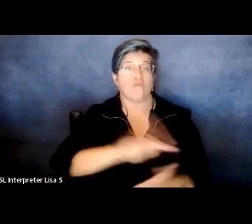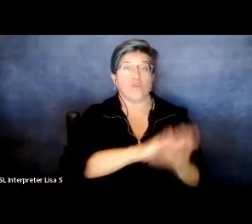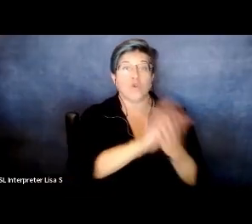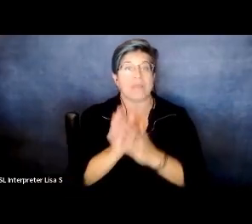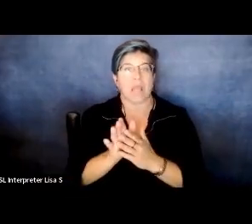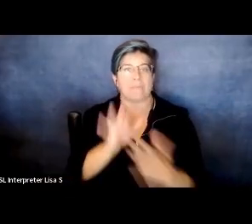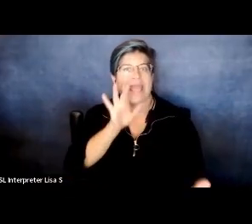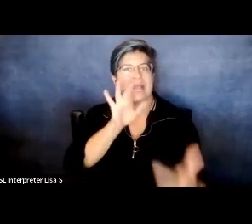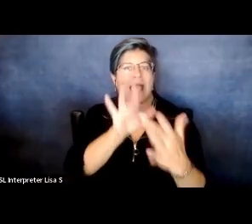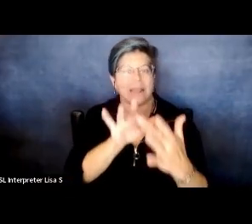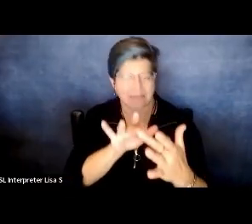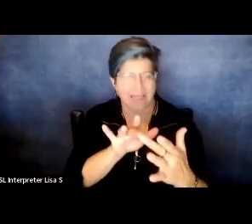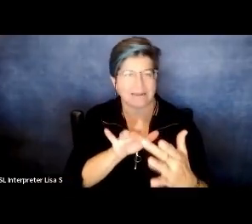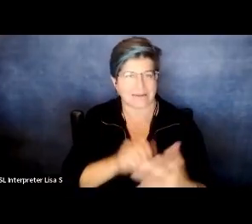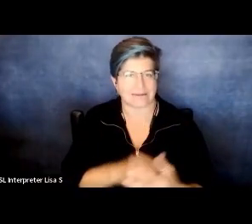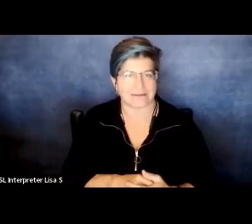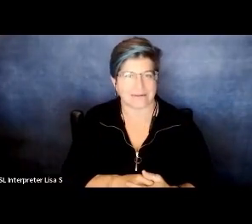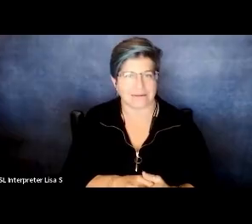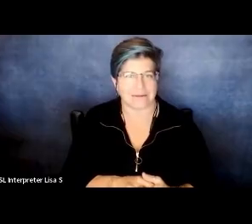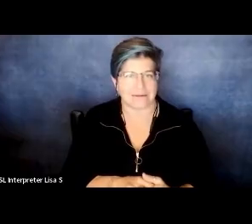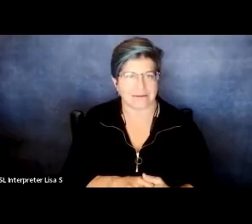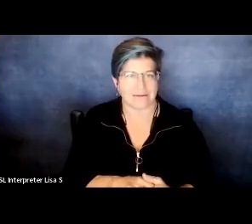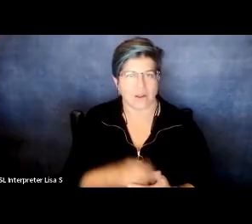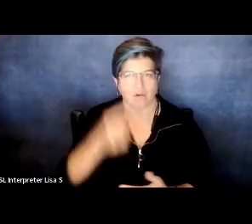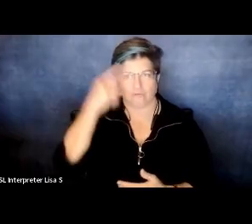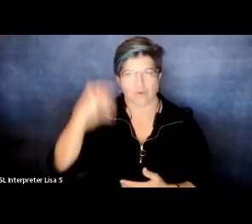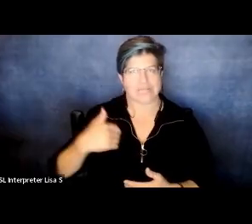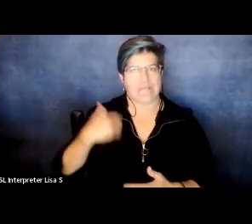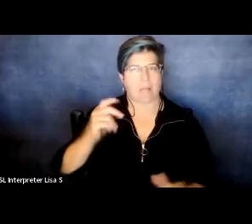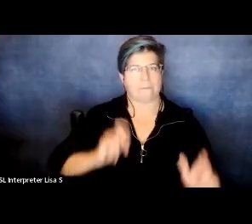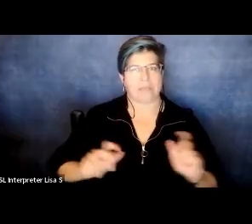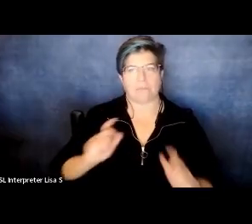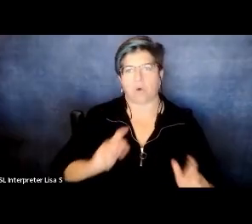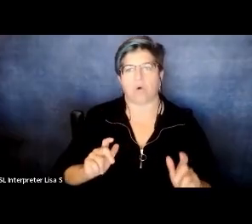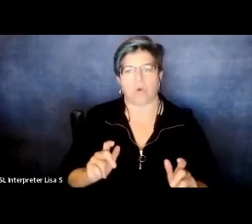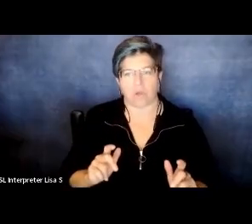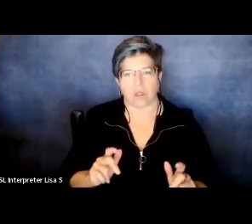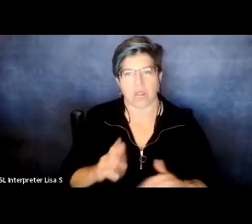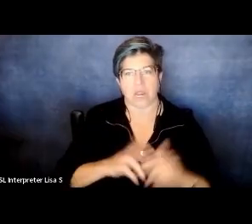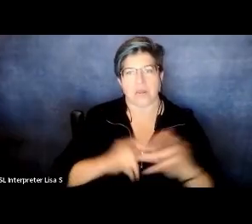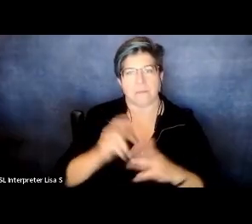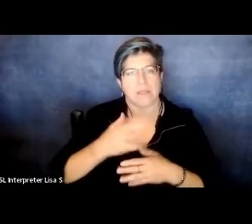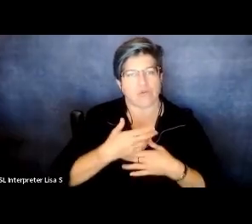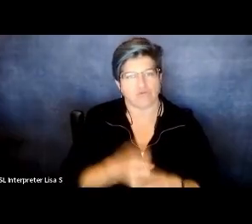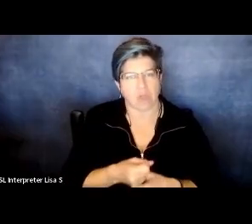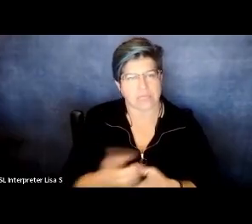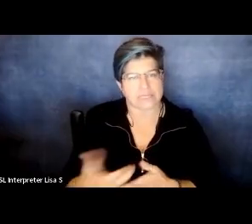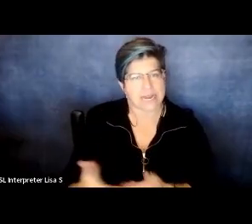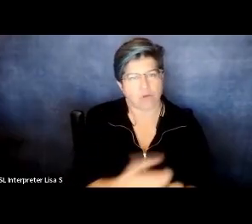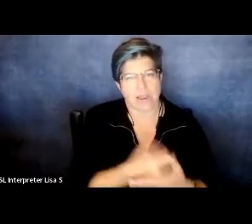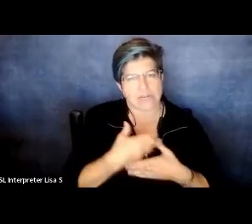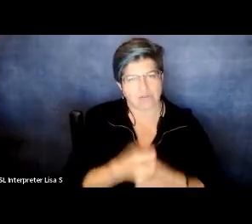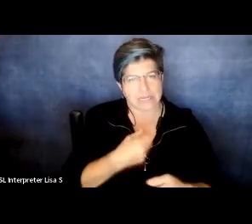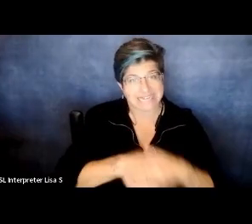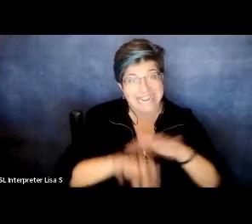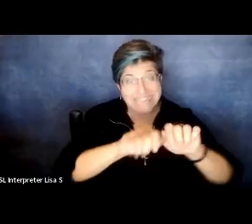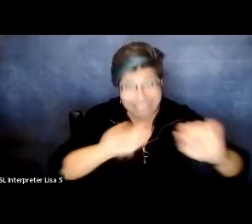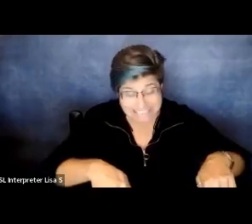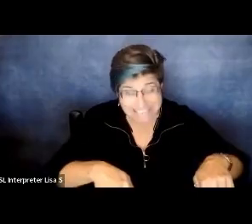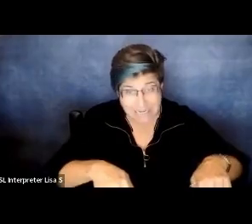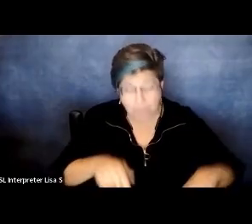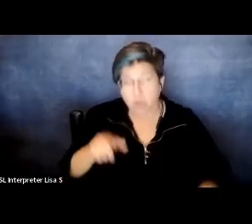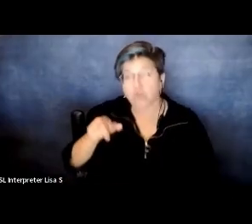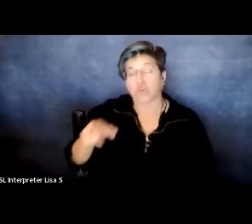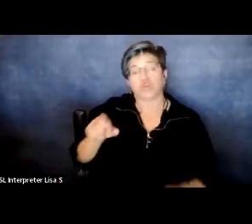for um, these adolescents to build trust and gain trust in these systems so that they